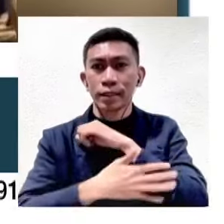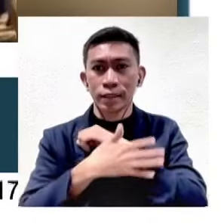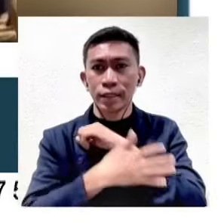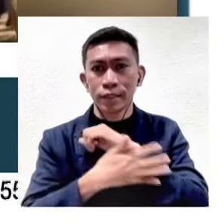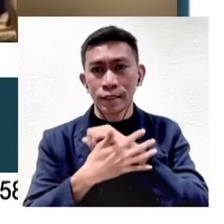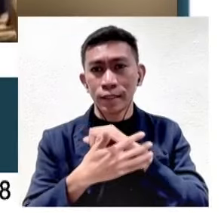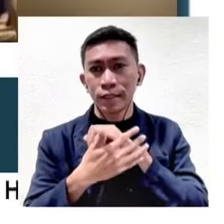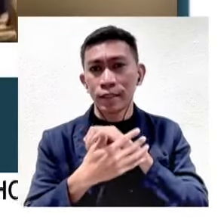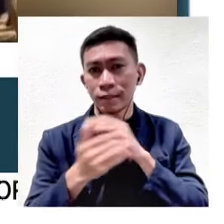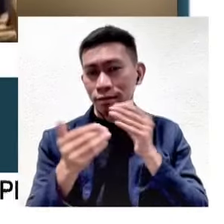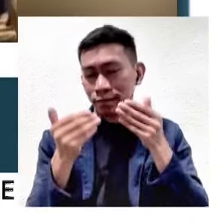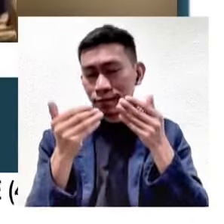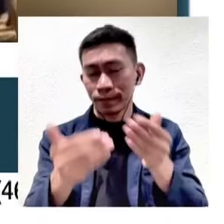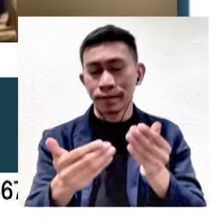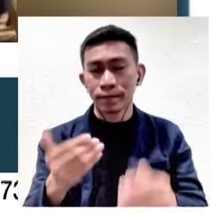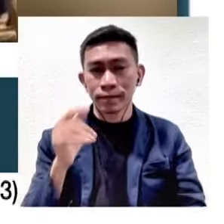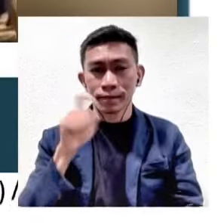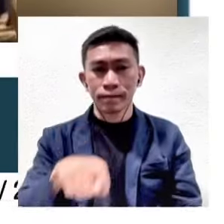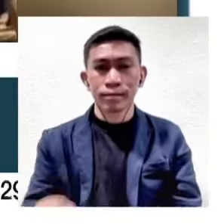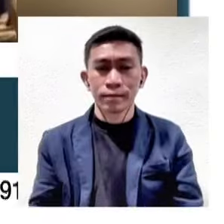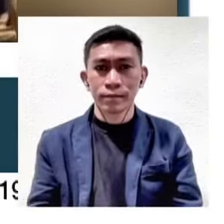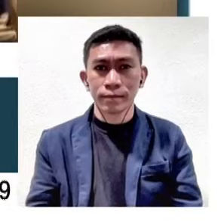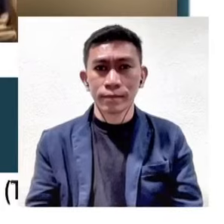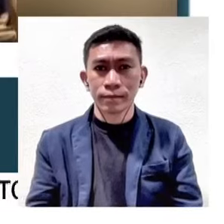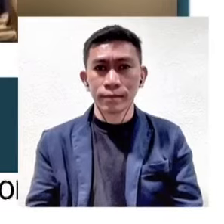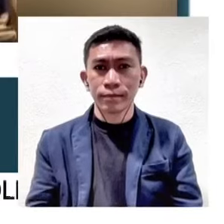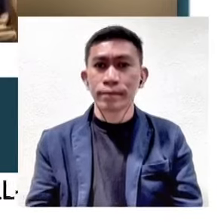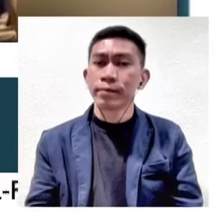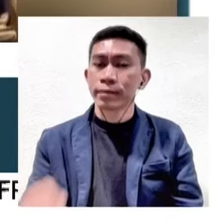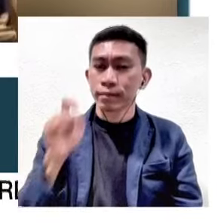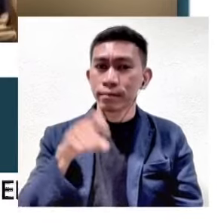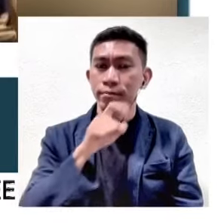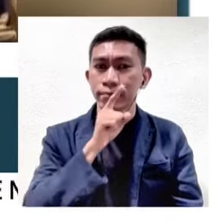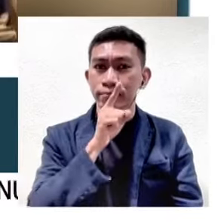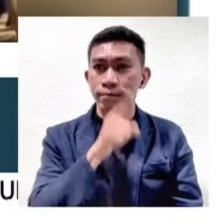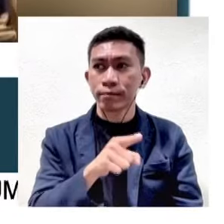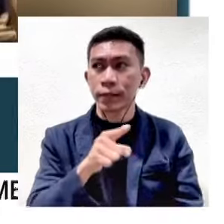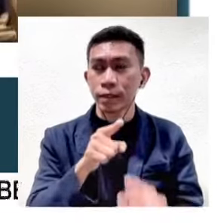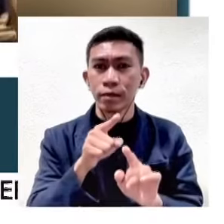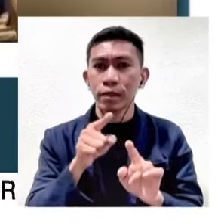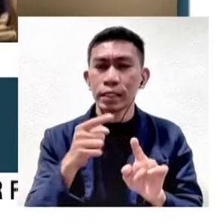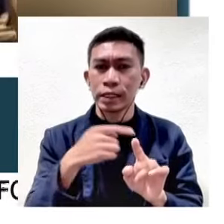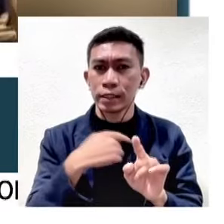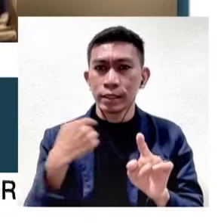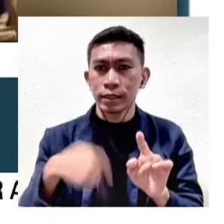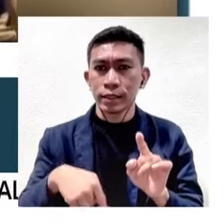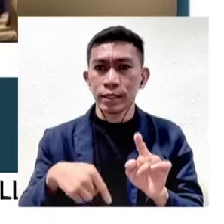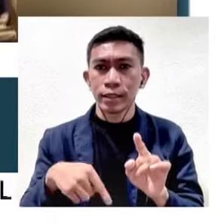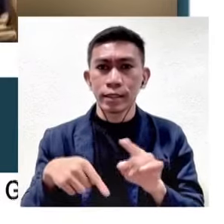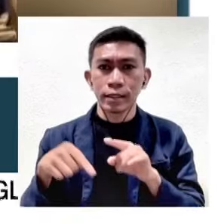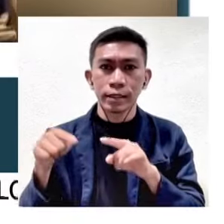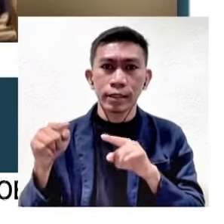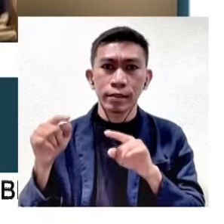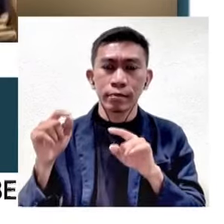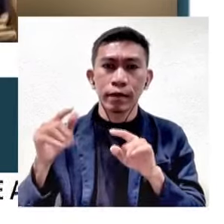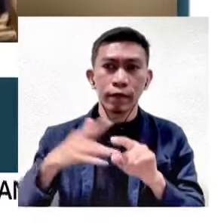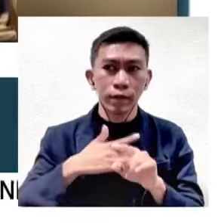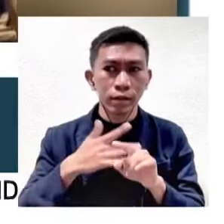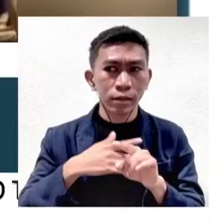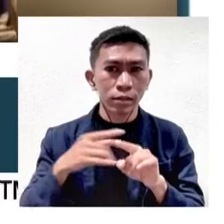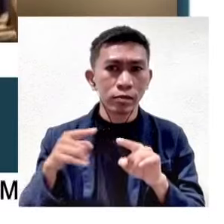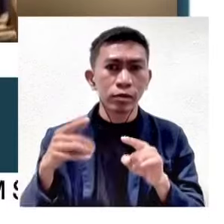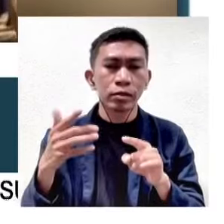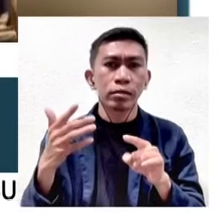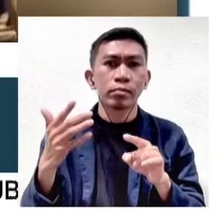We should really make it sure that China would feel that they are out of sync